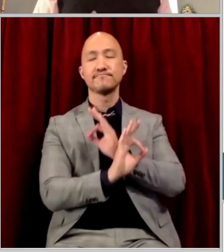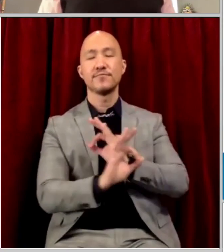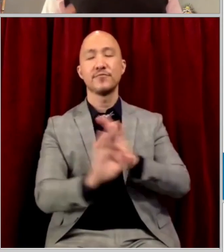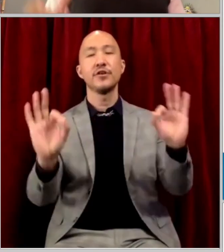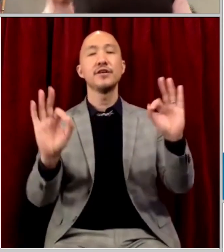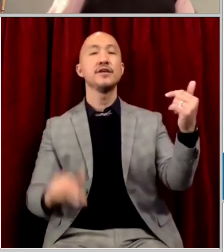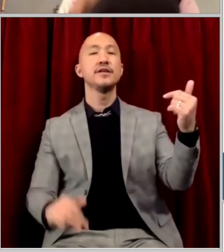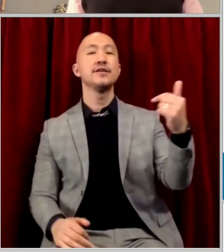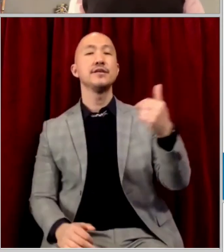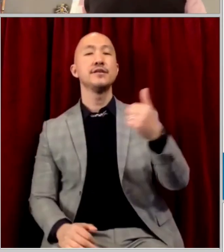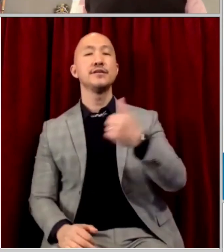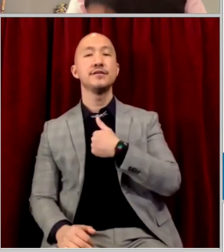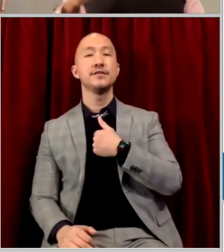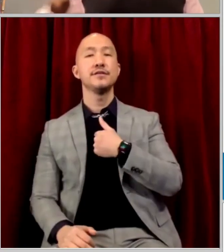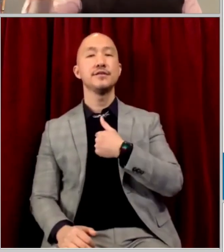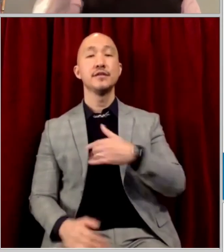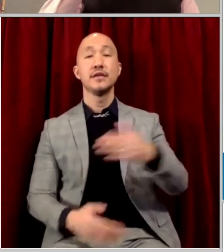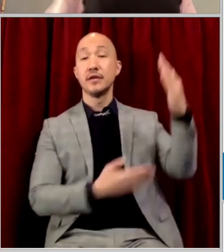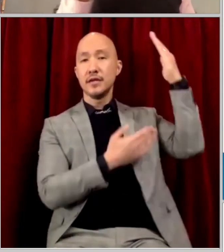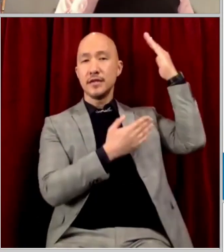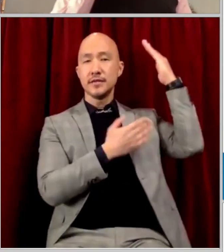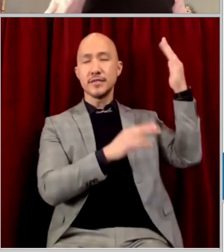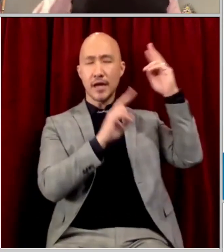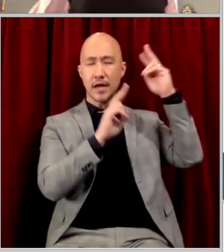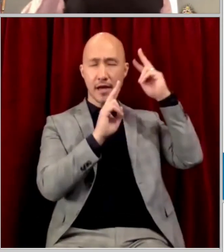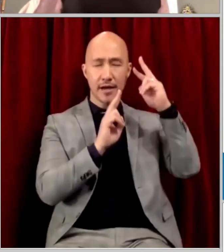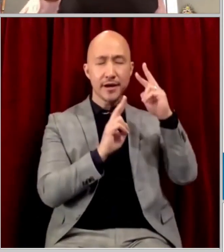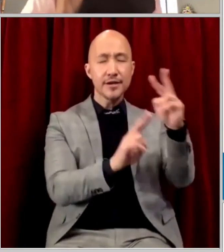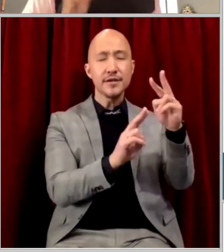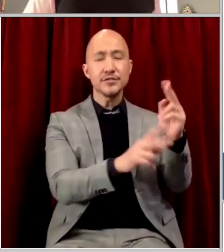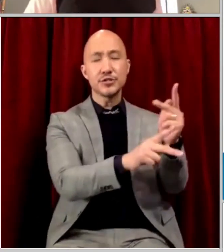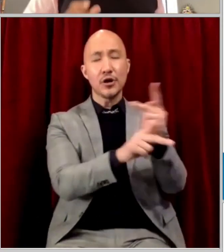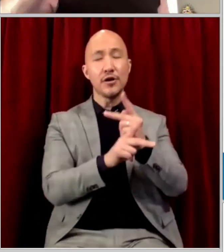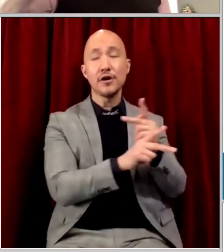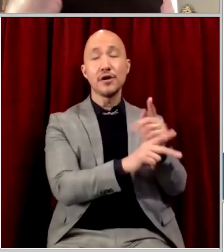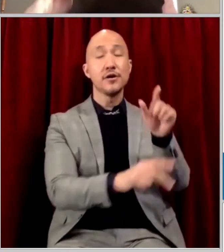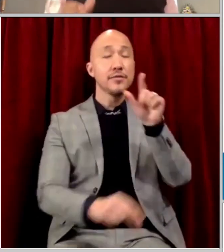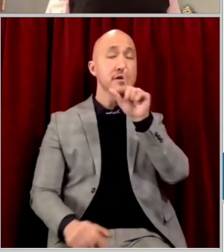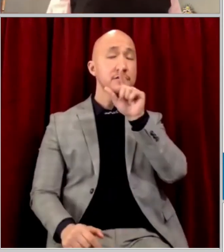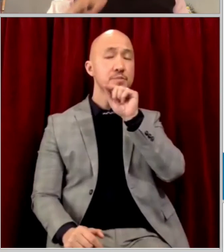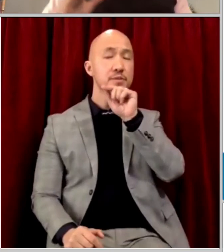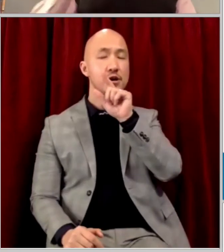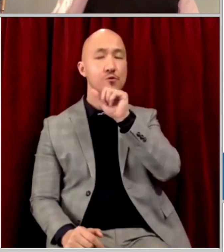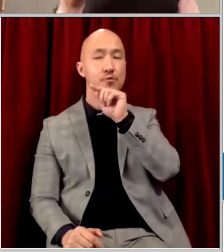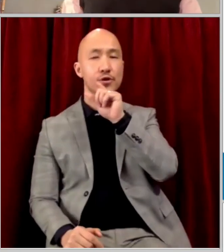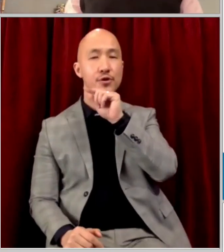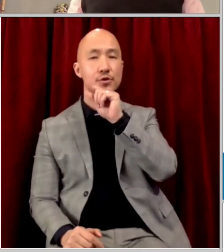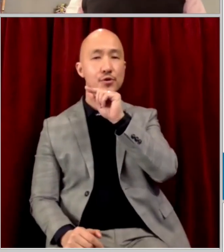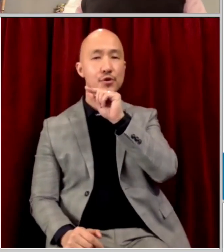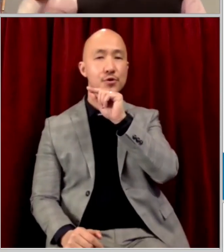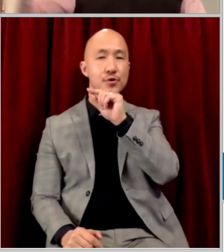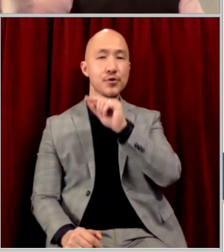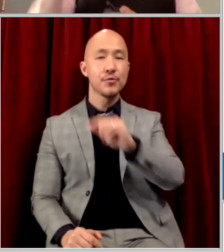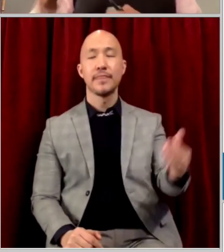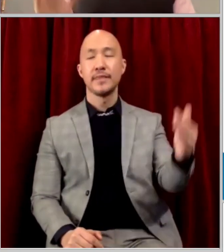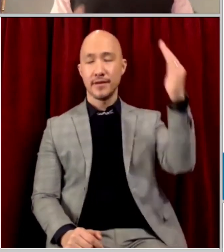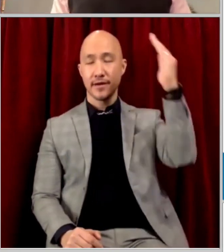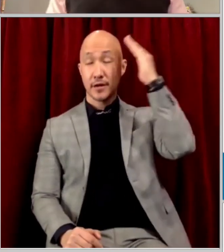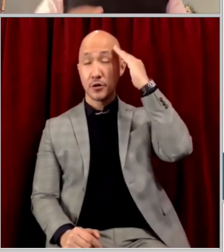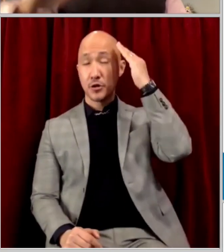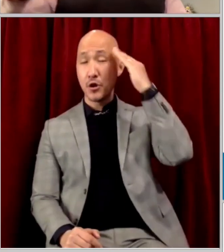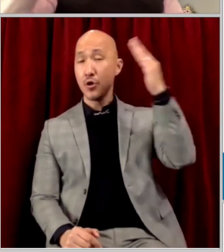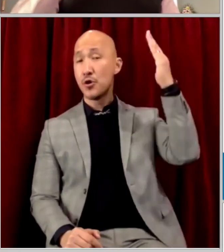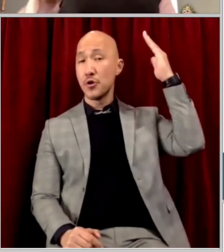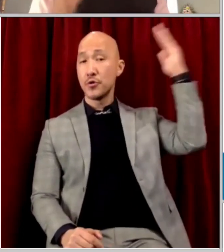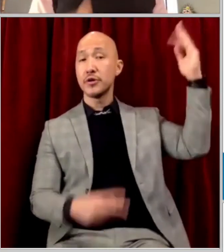me free. His eye is on the sparrow, and